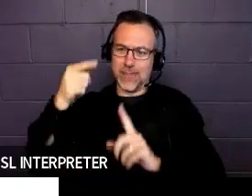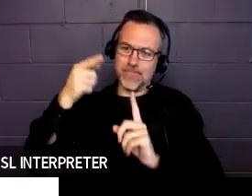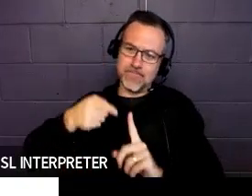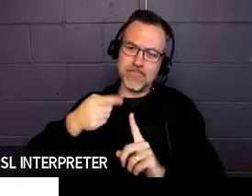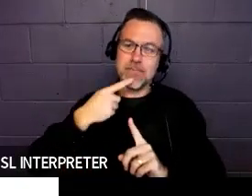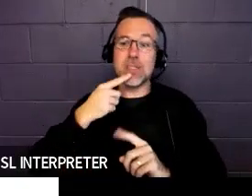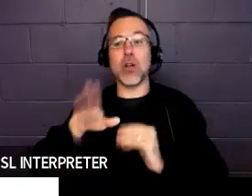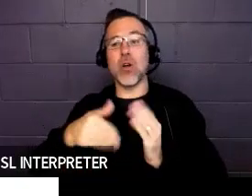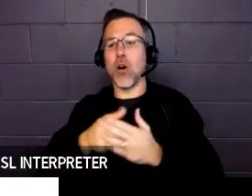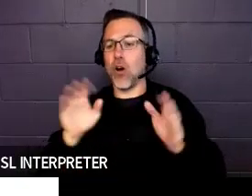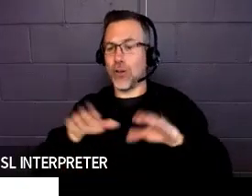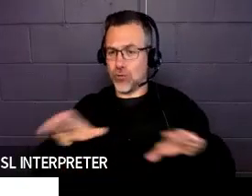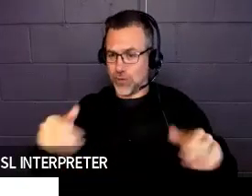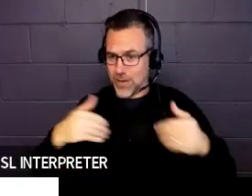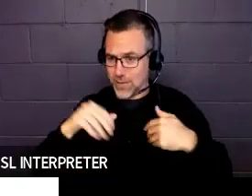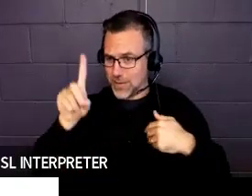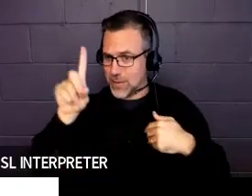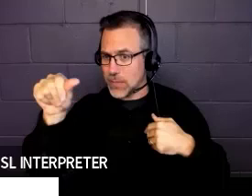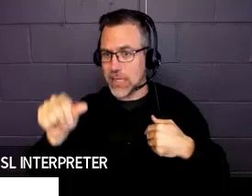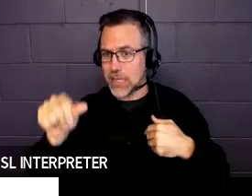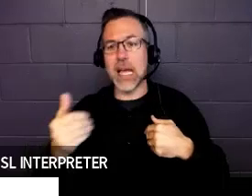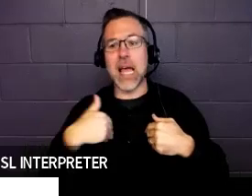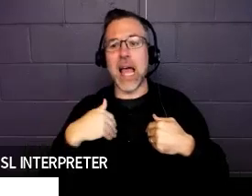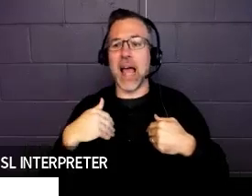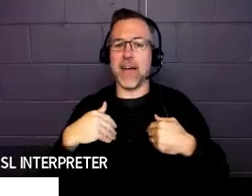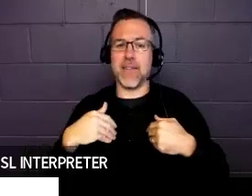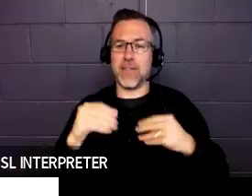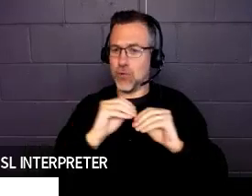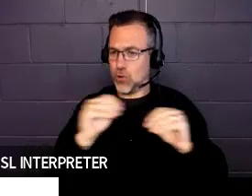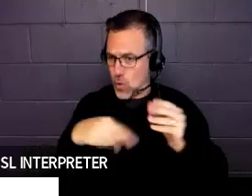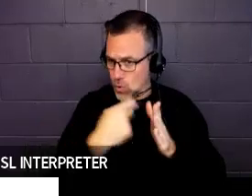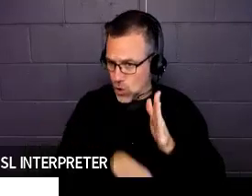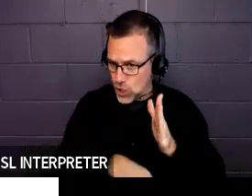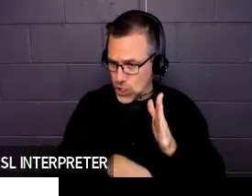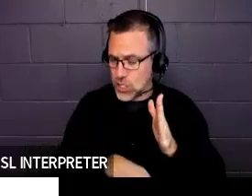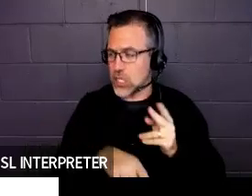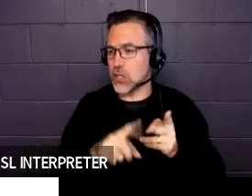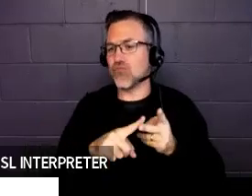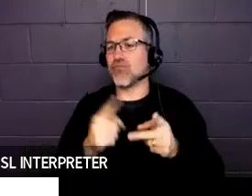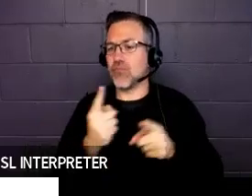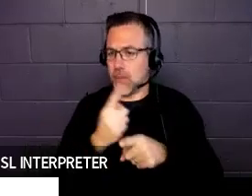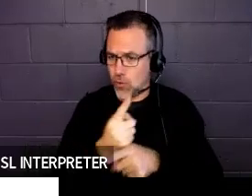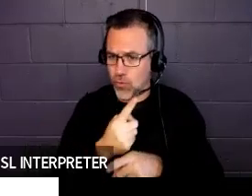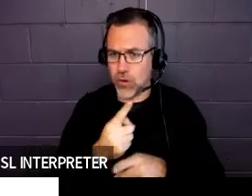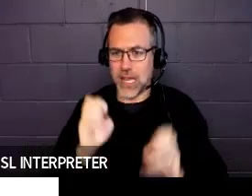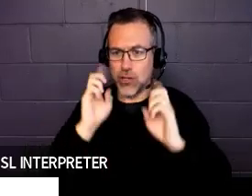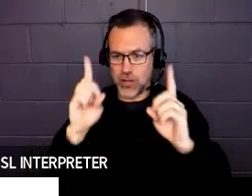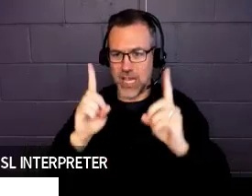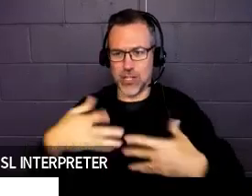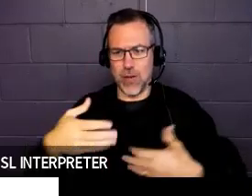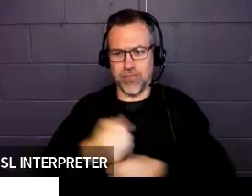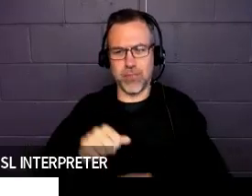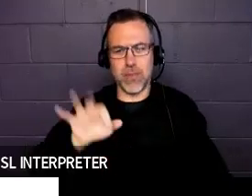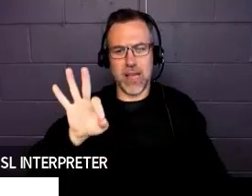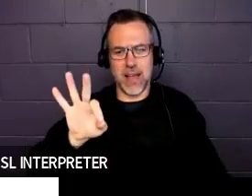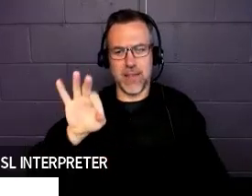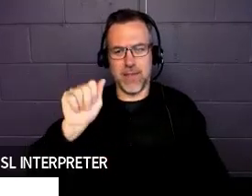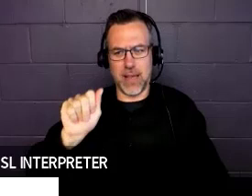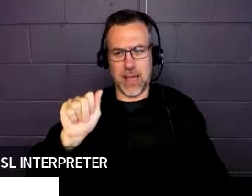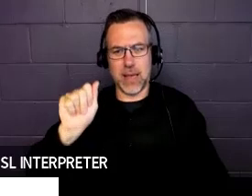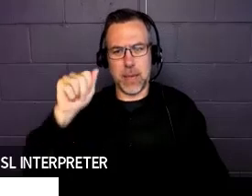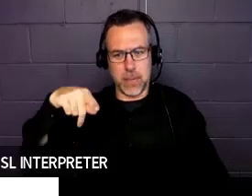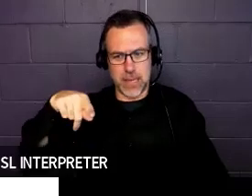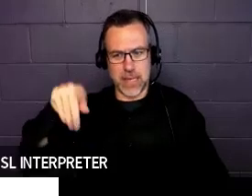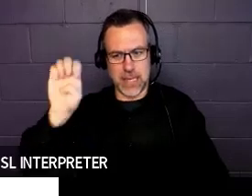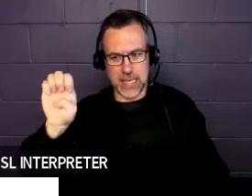children with disabilities have available to them a free, appropriate public education, or that FAPE. And it's really about meeting